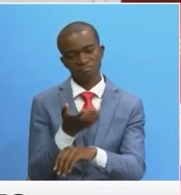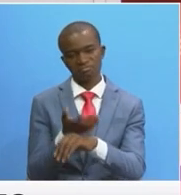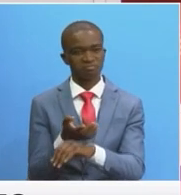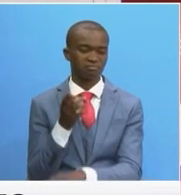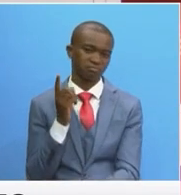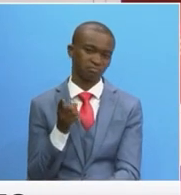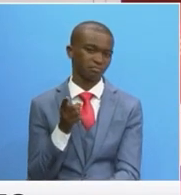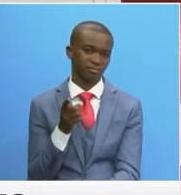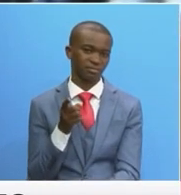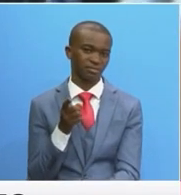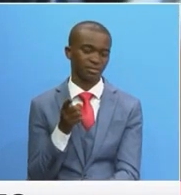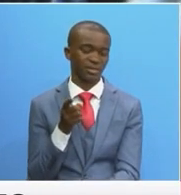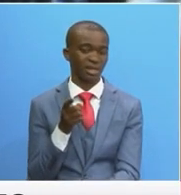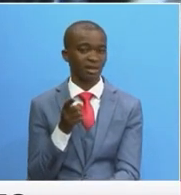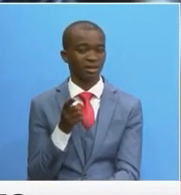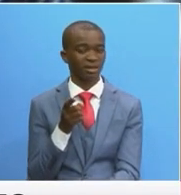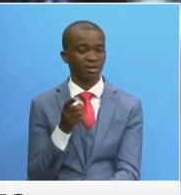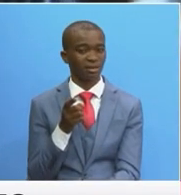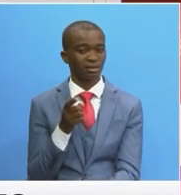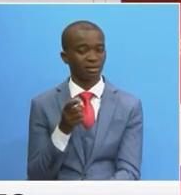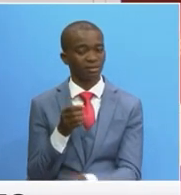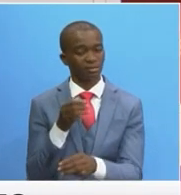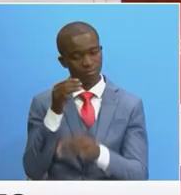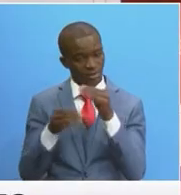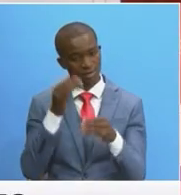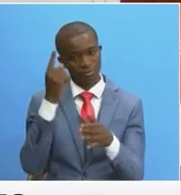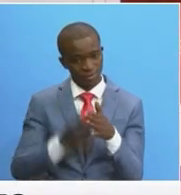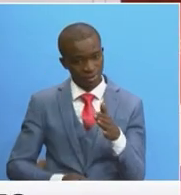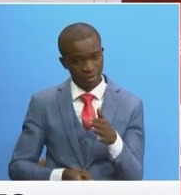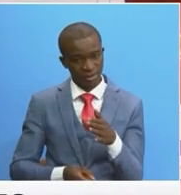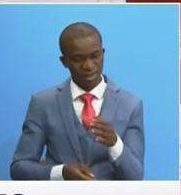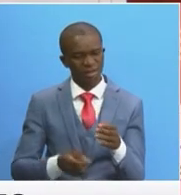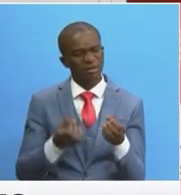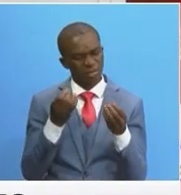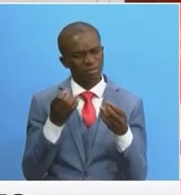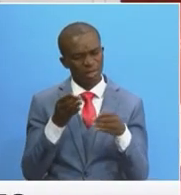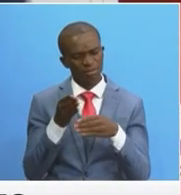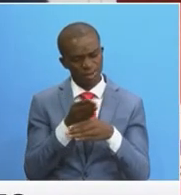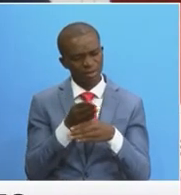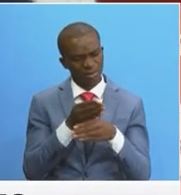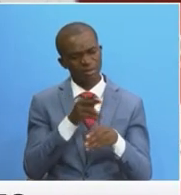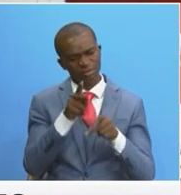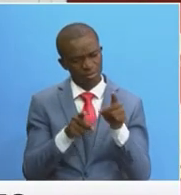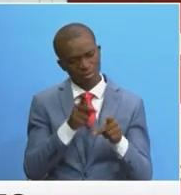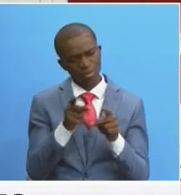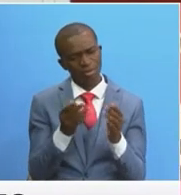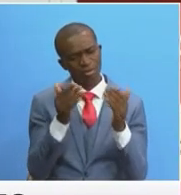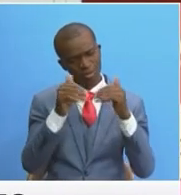that could easily discourage even the most steadfast entrepreneur. Guest of honor, I have some